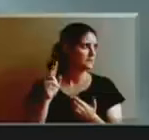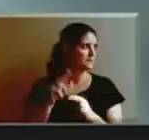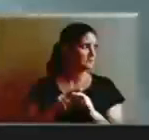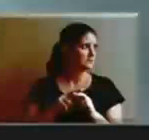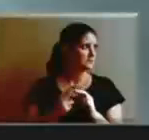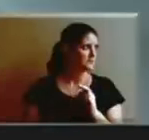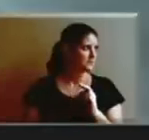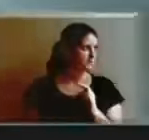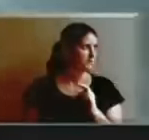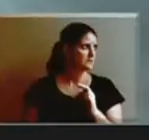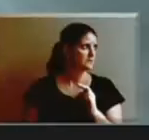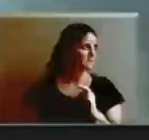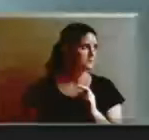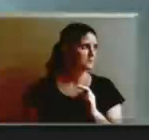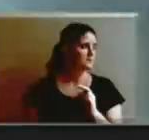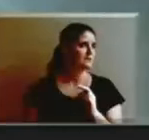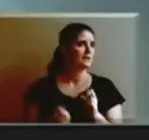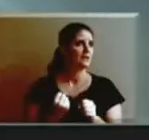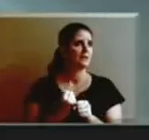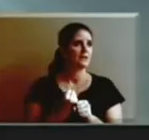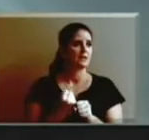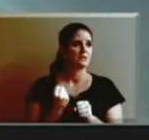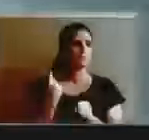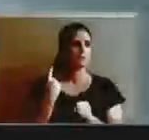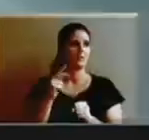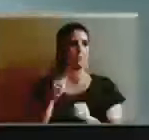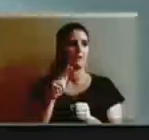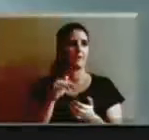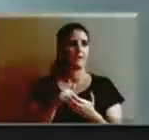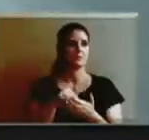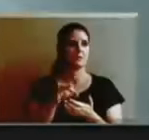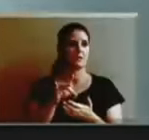$3,903 per student. Last year, it was